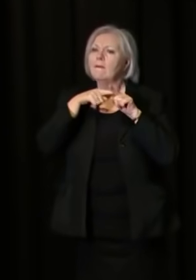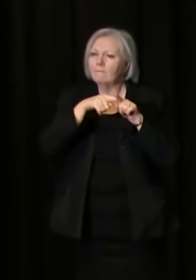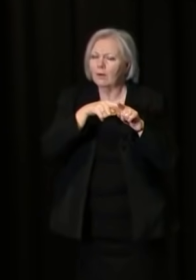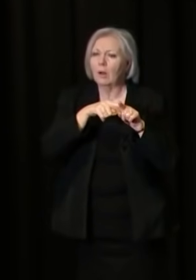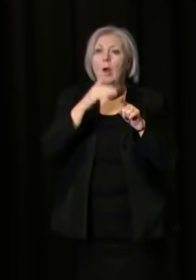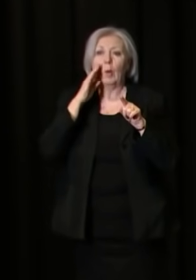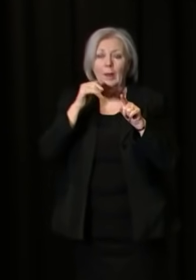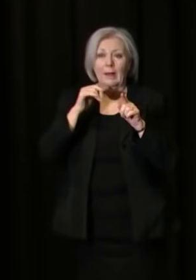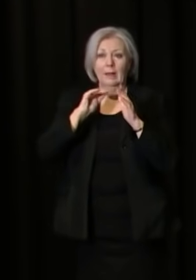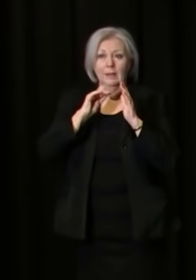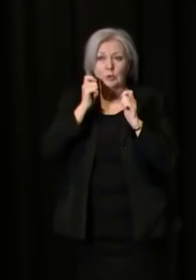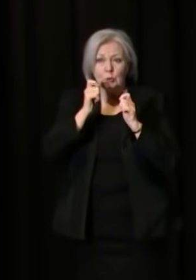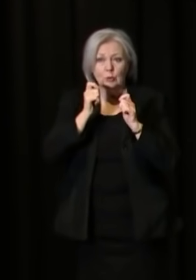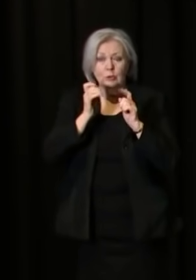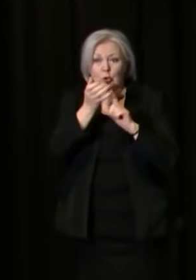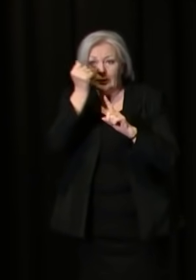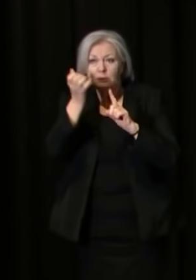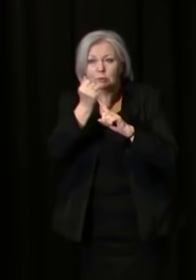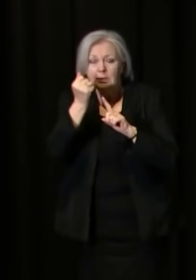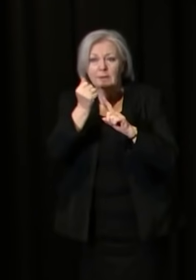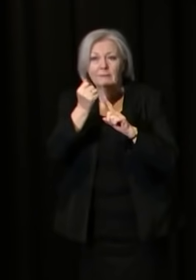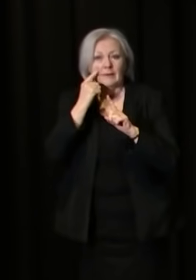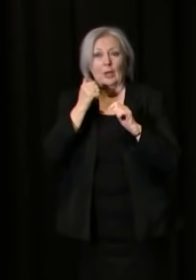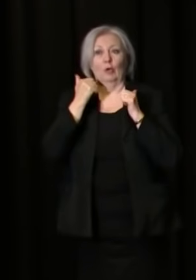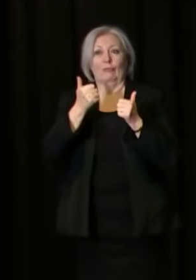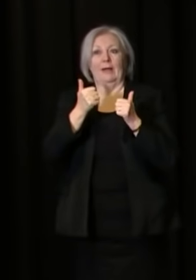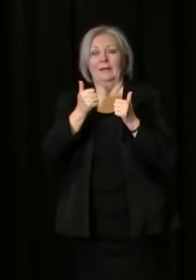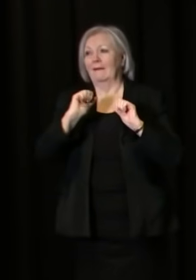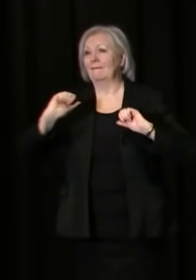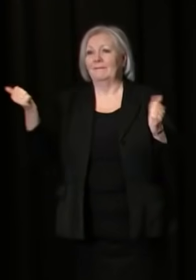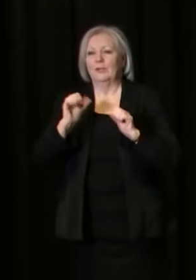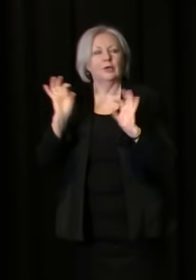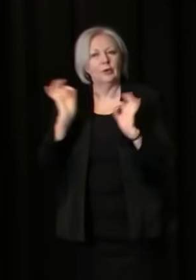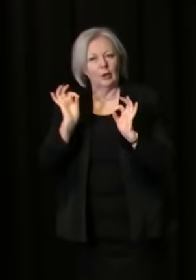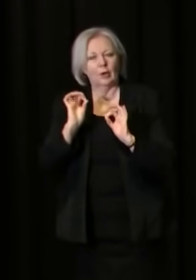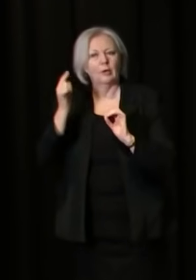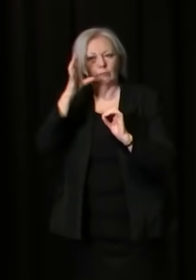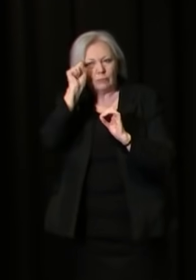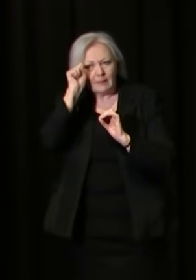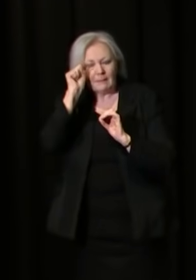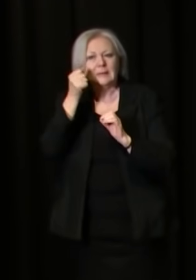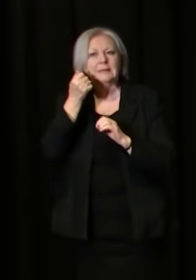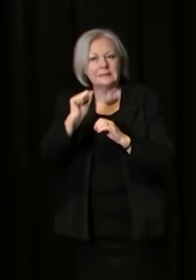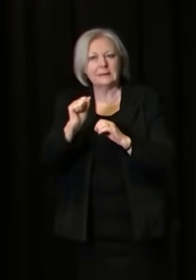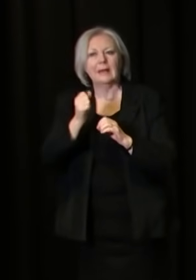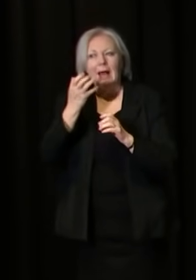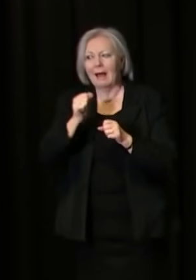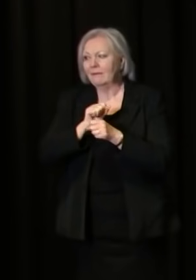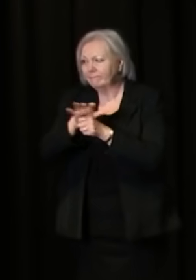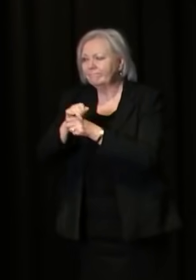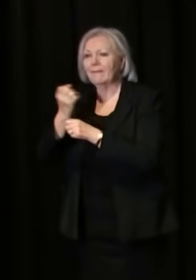we do achieve these benchmarks, it's not over. We have to keep mindful of the fact that there are active